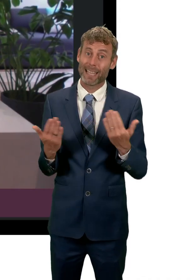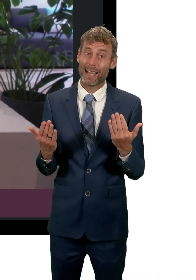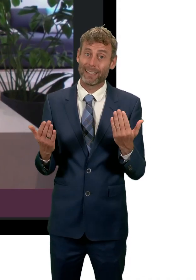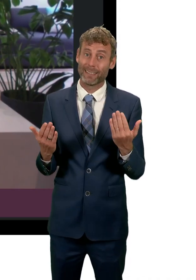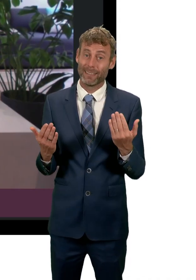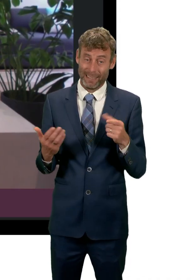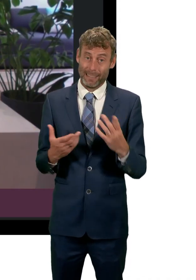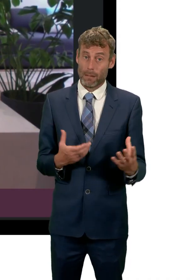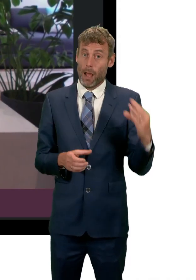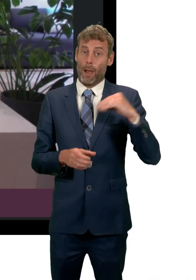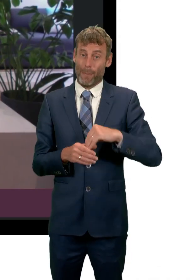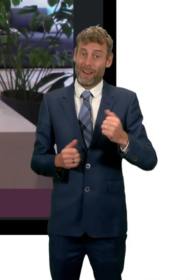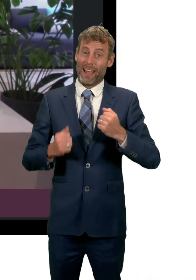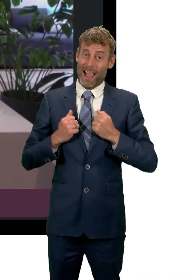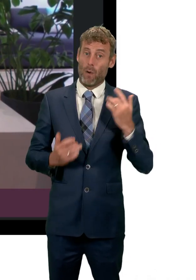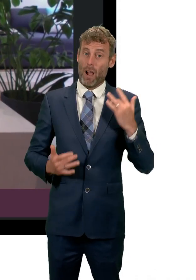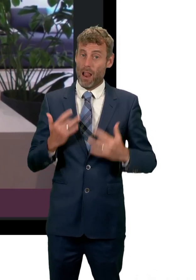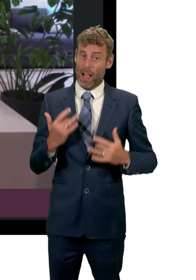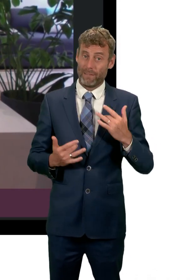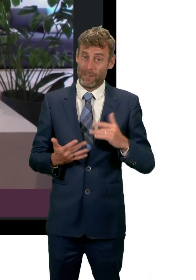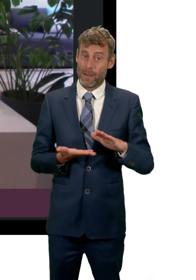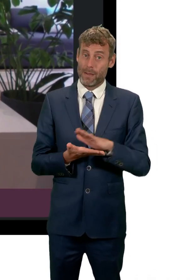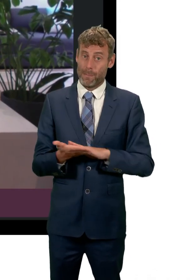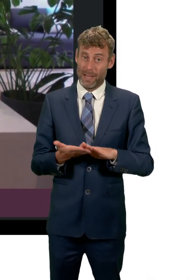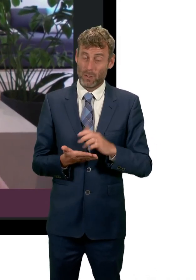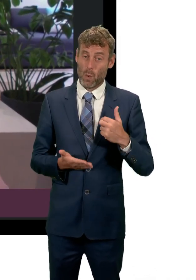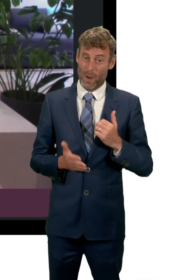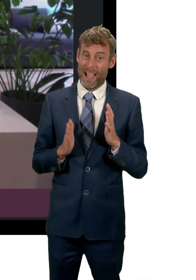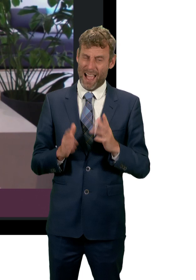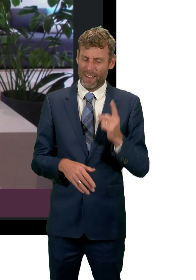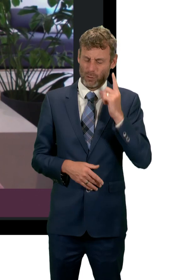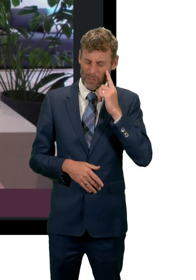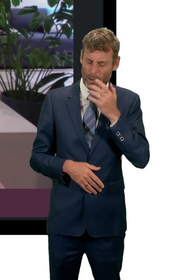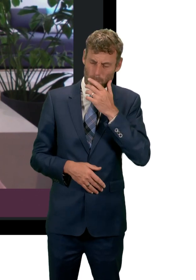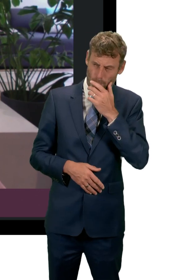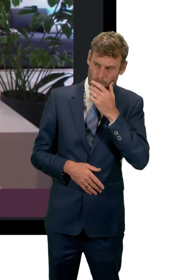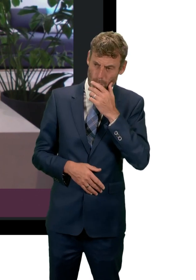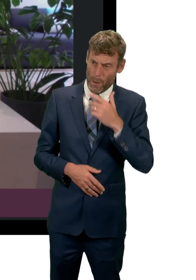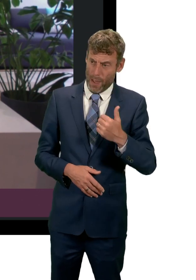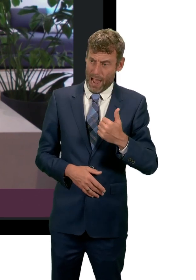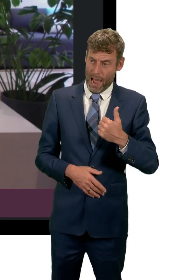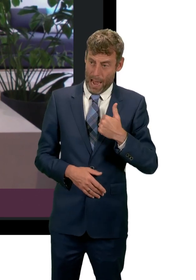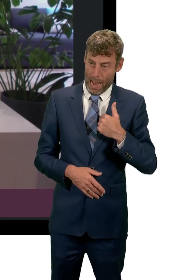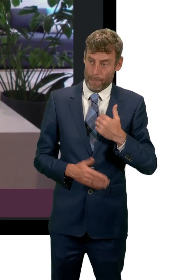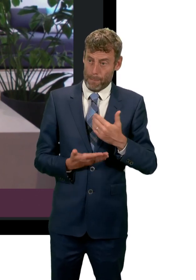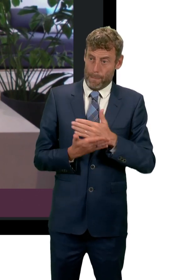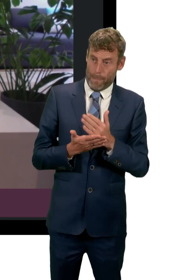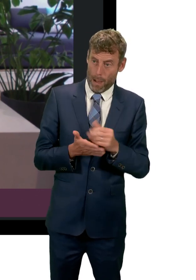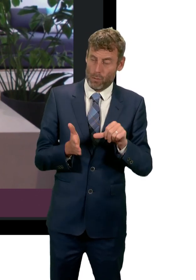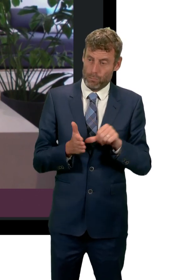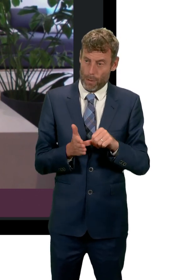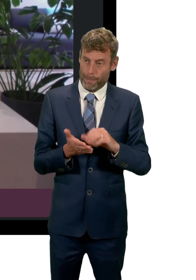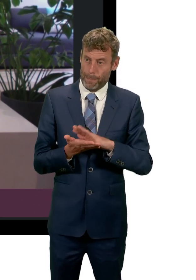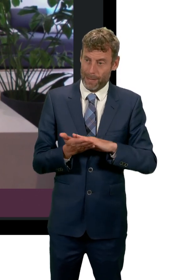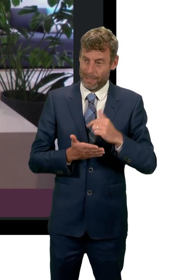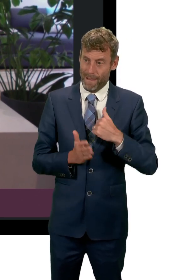life. So we have an absolute role in, you know, in the solution. And there are different solutions, as I say, and as you